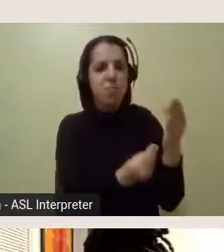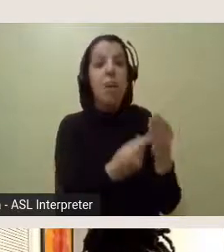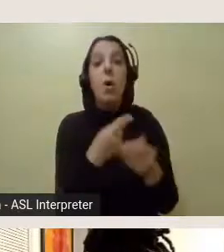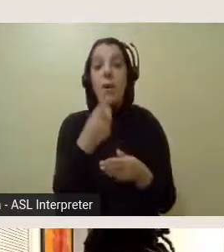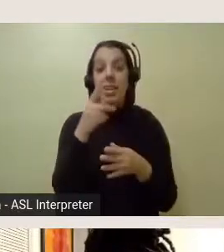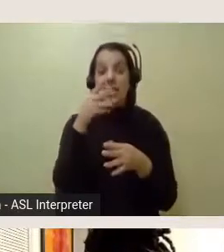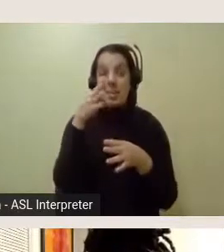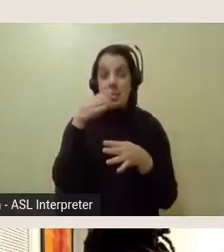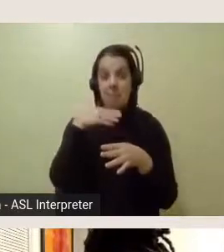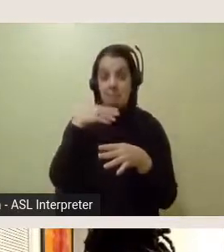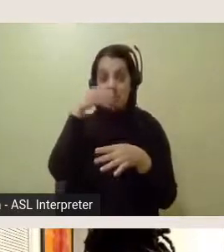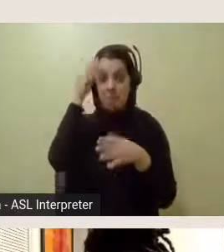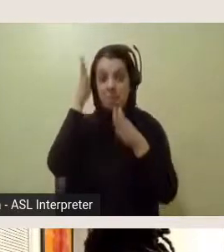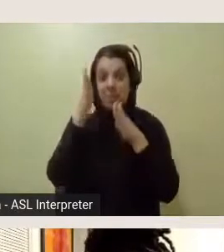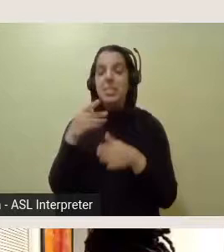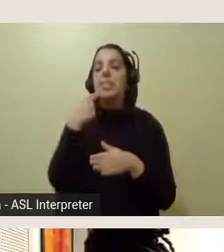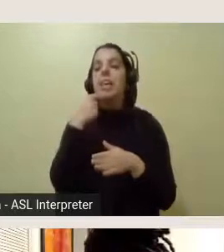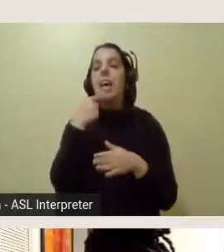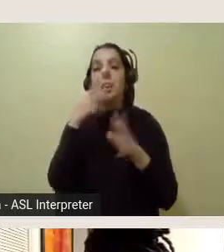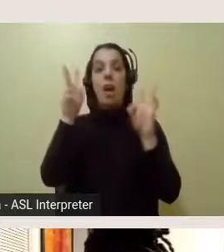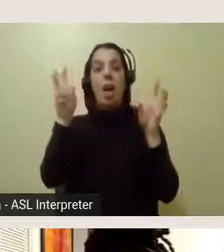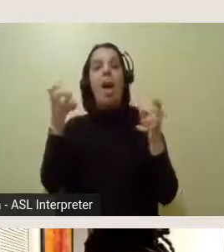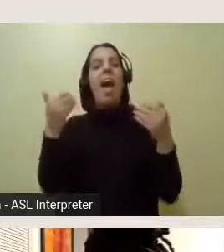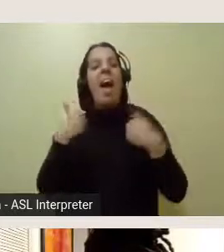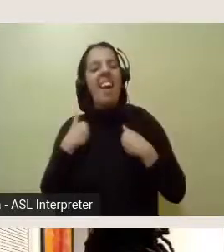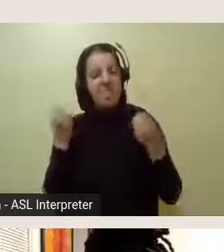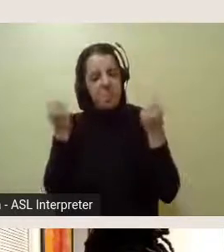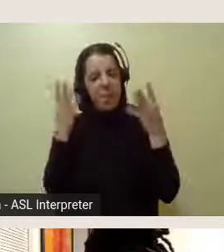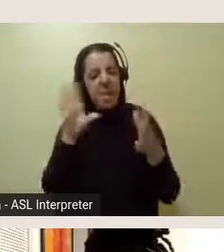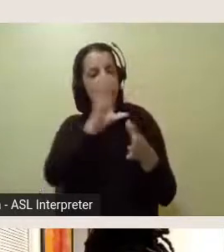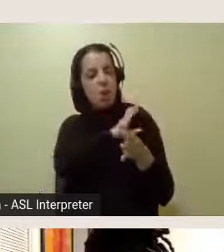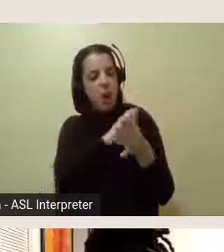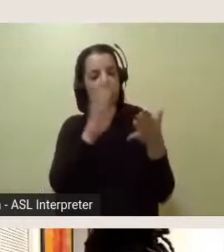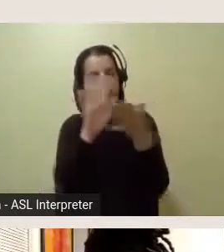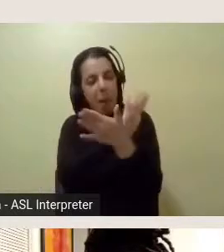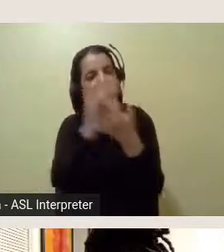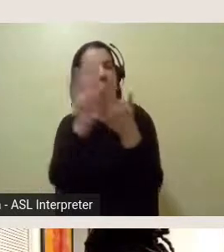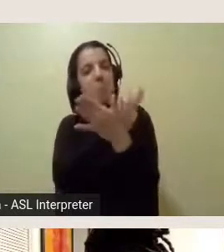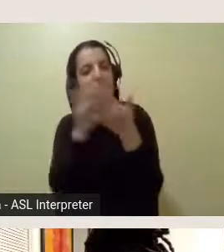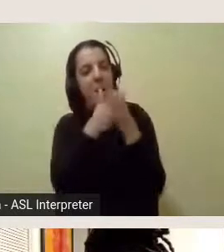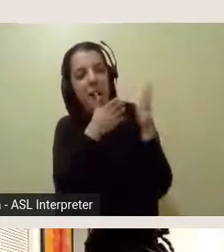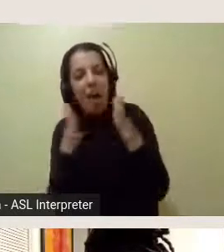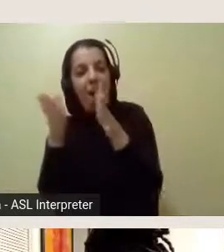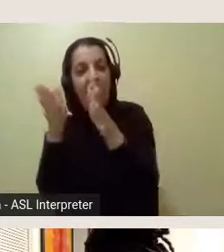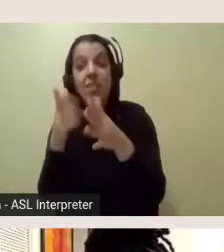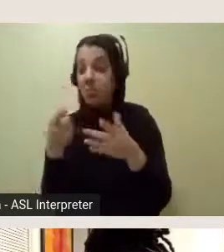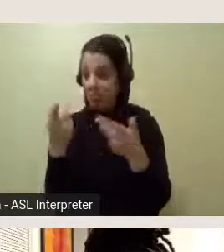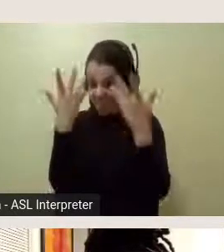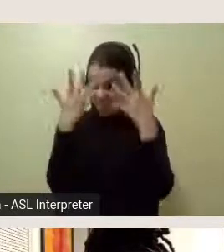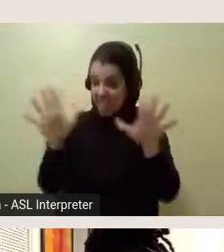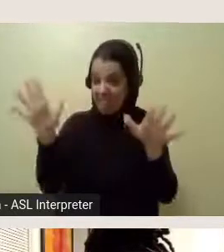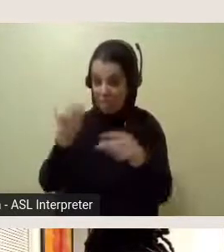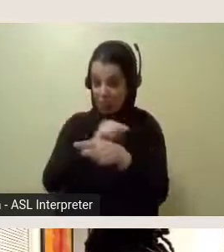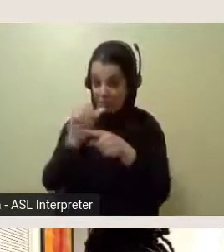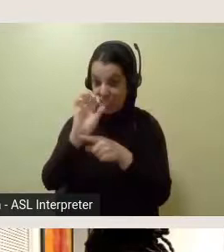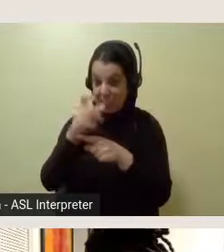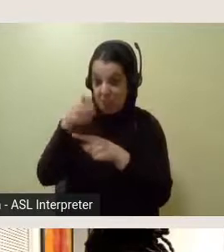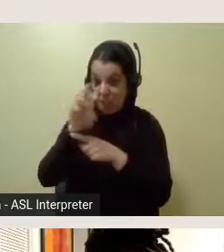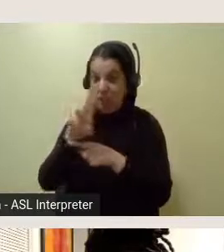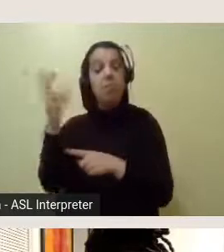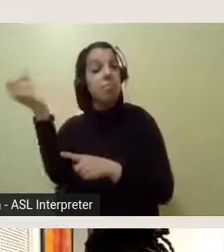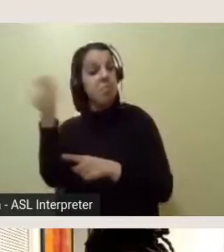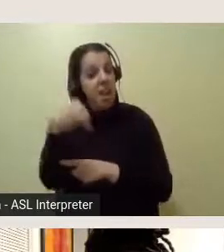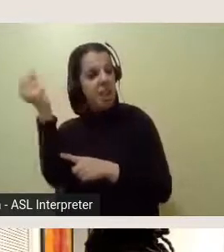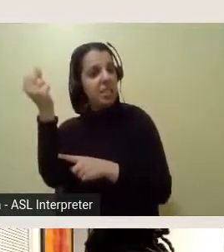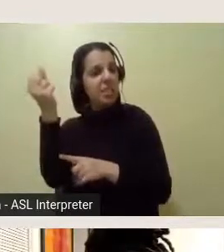hallway. Right? Why didn't that? And then were you trained in CPR? Yes, they. And so there's two things that are